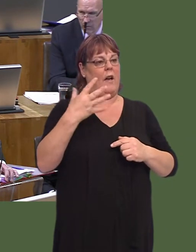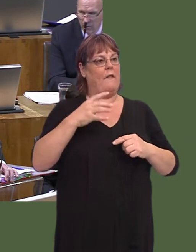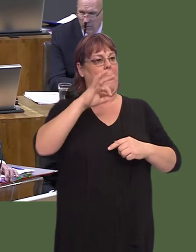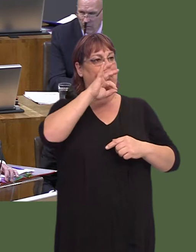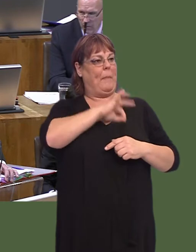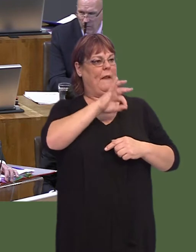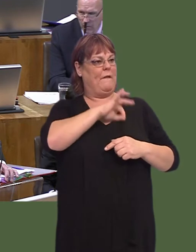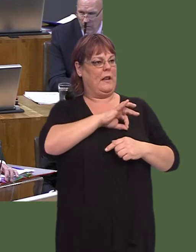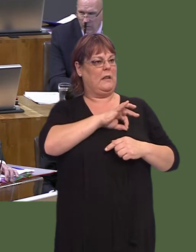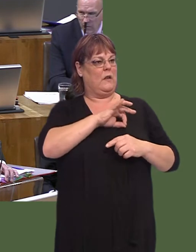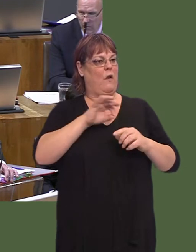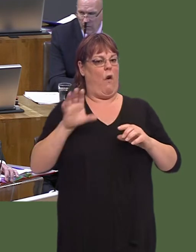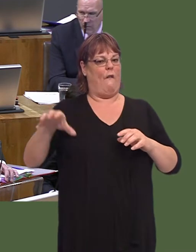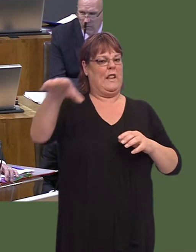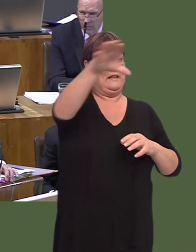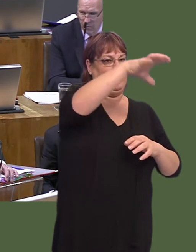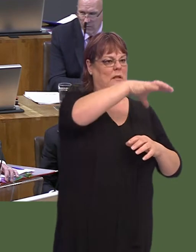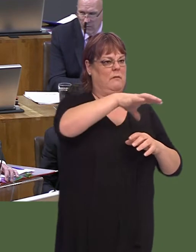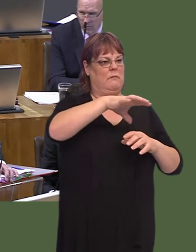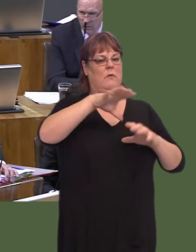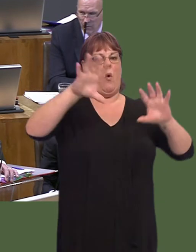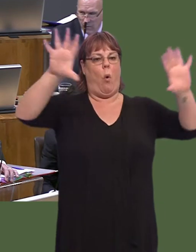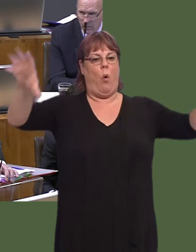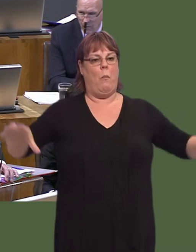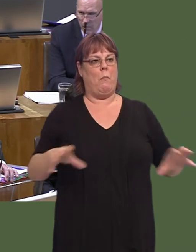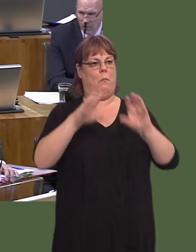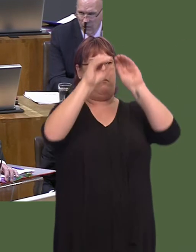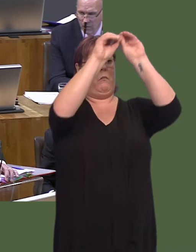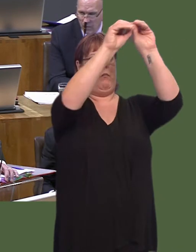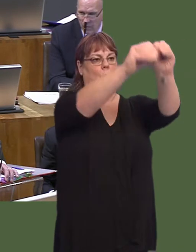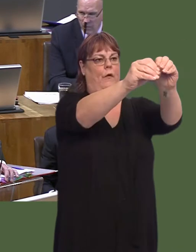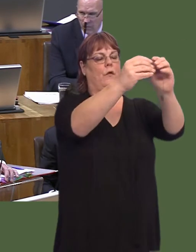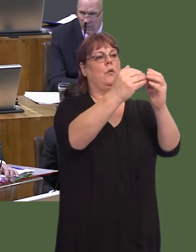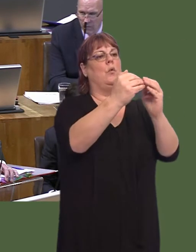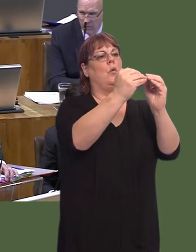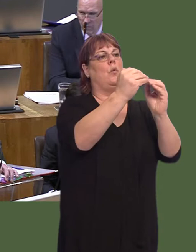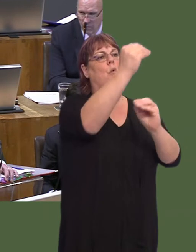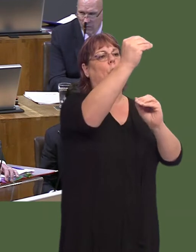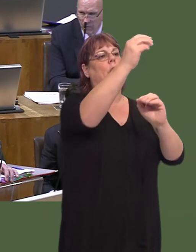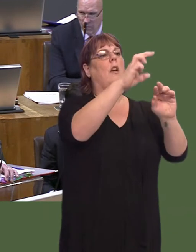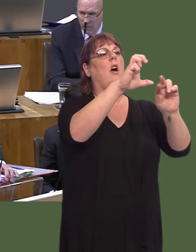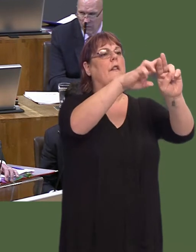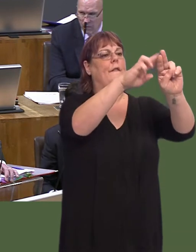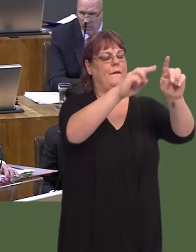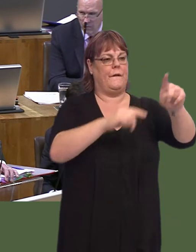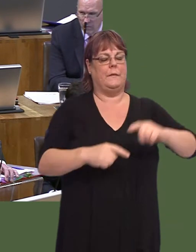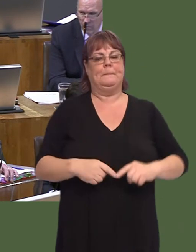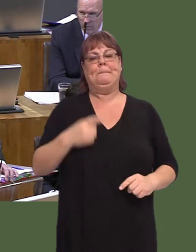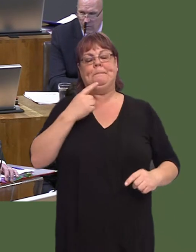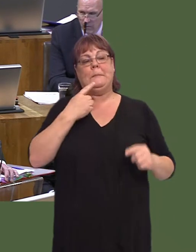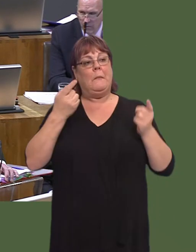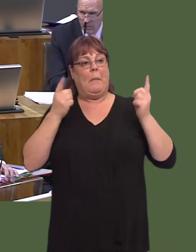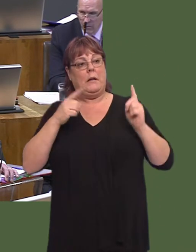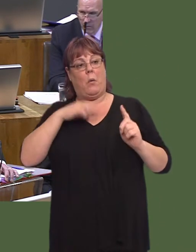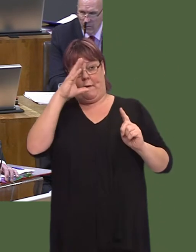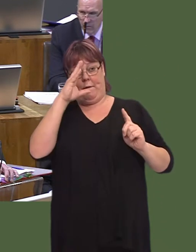5 DWP benefit offices to an office north of Cardiff. It was said that the Minister would keep